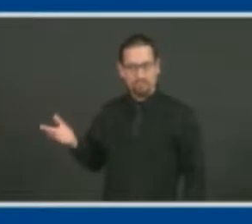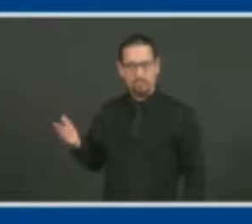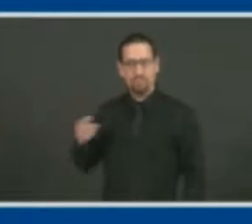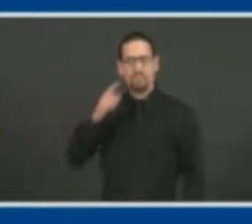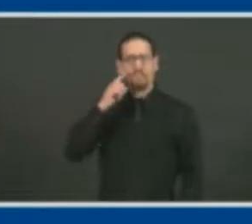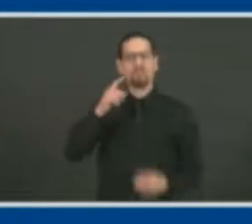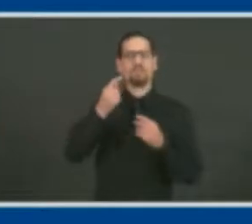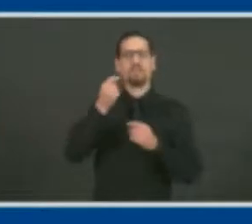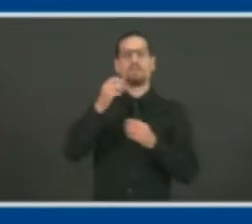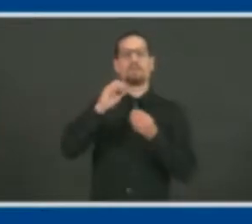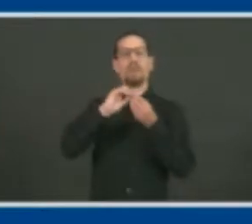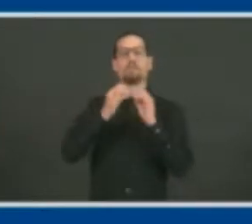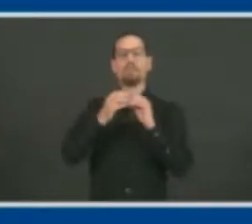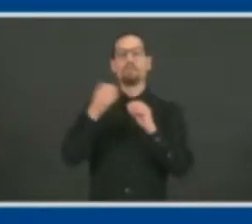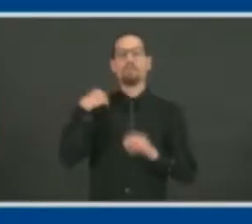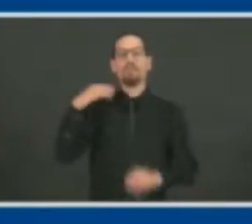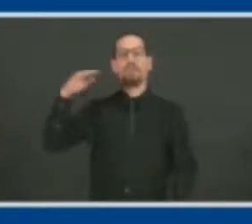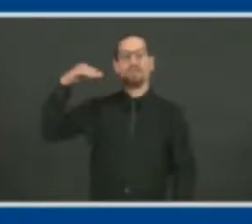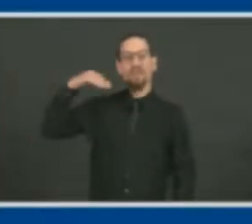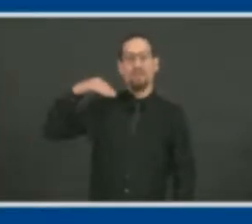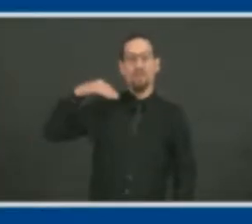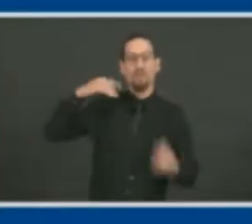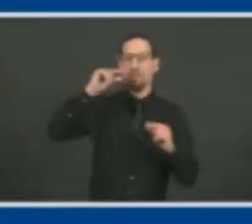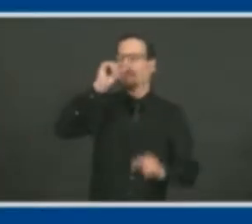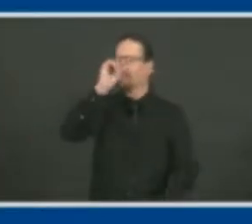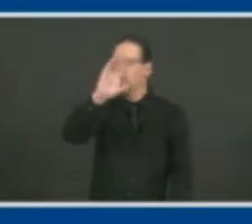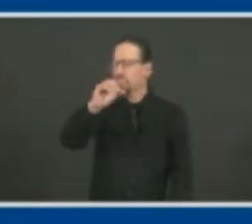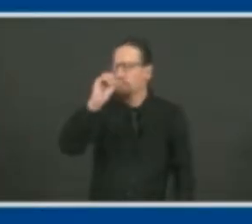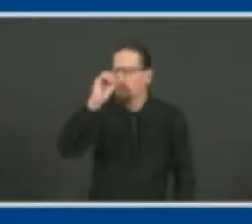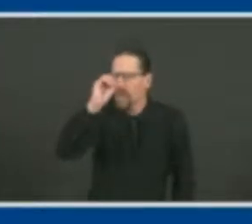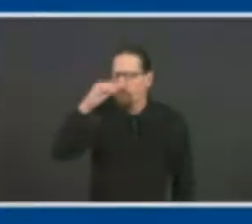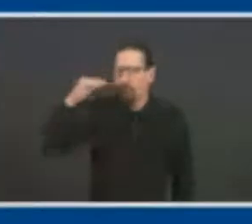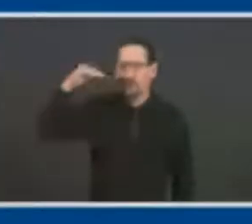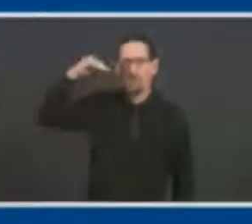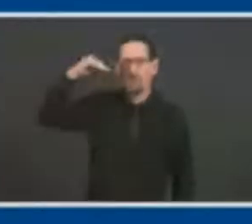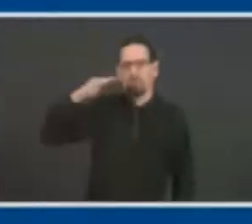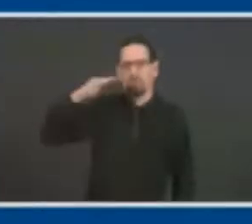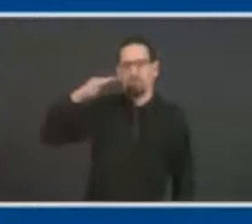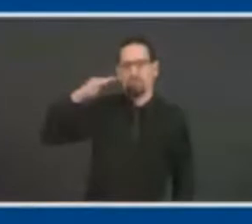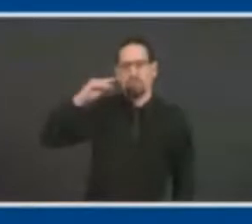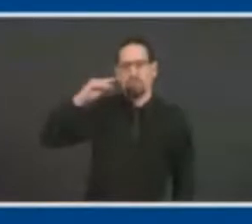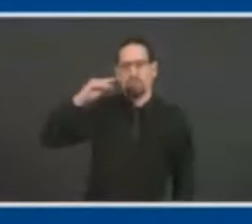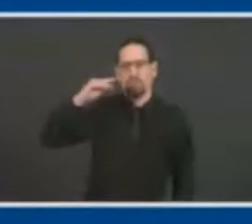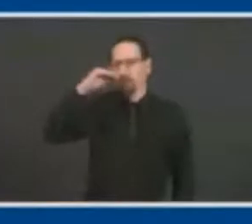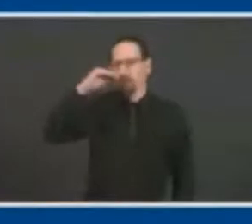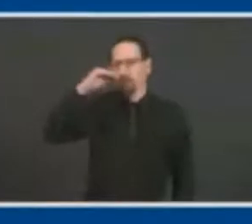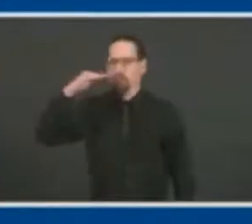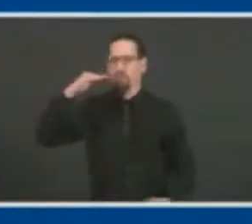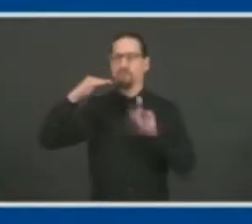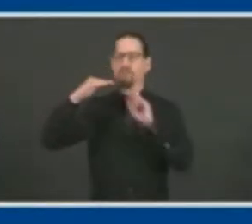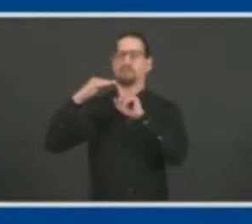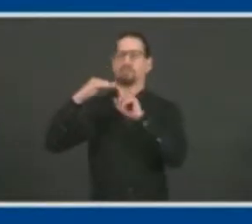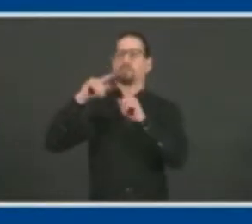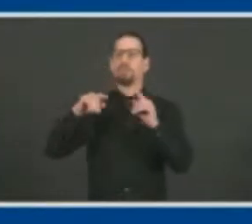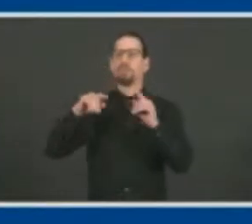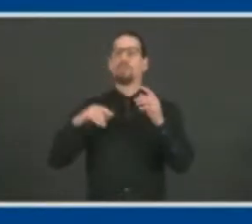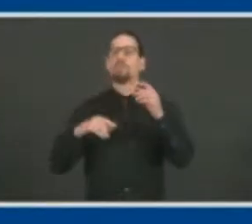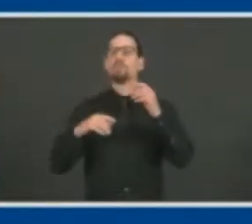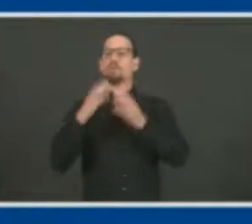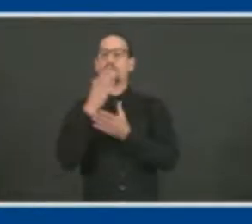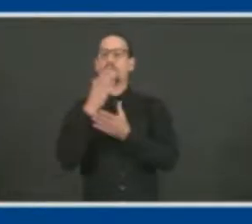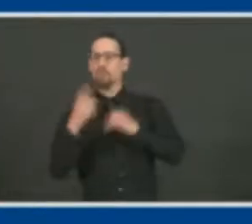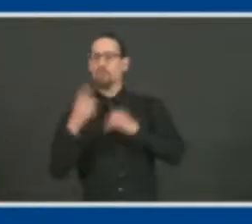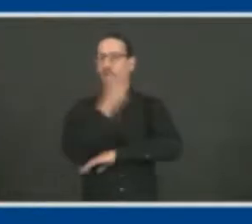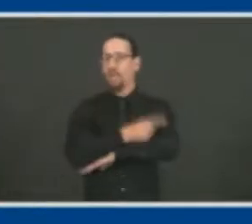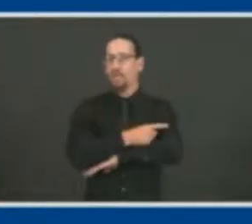spike. Excuse me. Today is 61, but you'll see a couple of days above 100. Today we're back